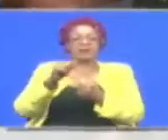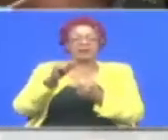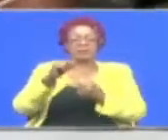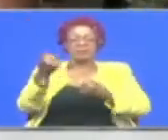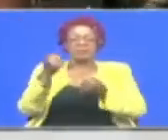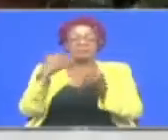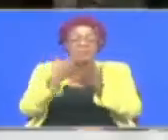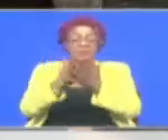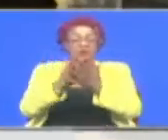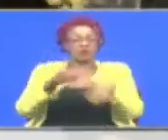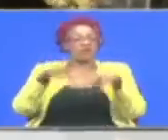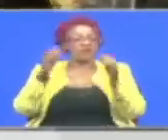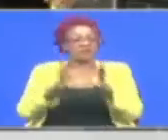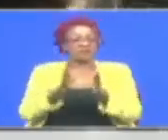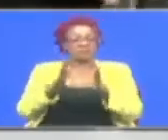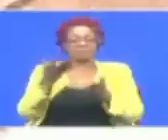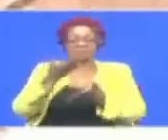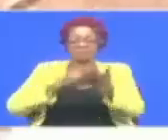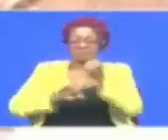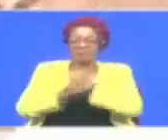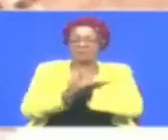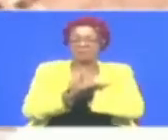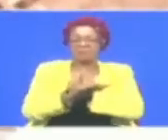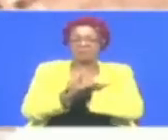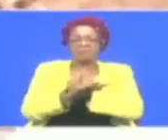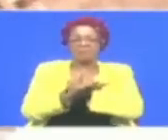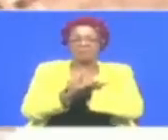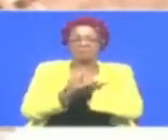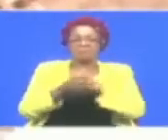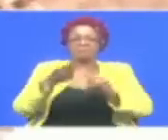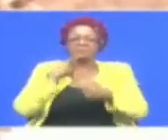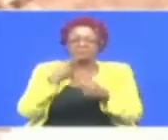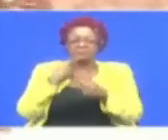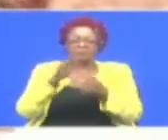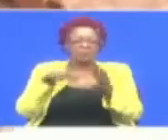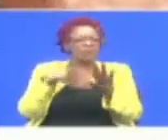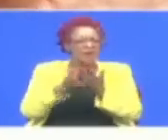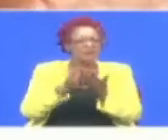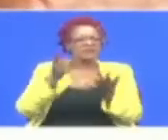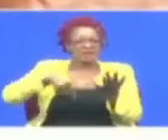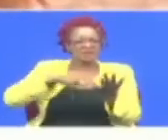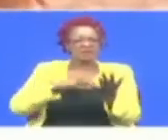officers in exchange for a bribe.